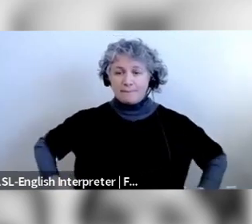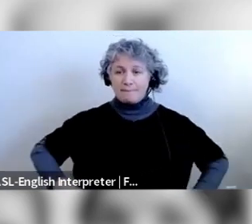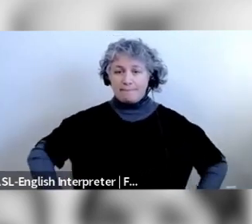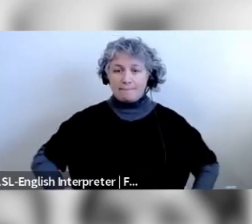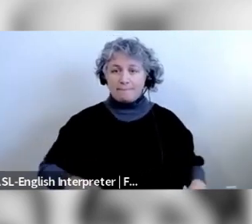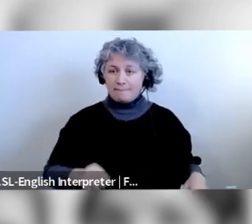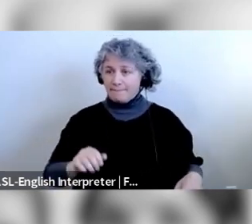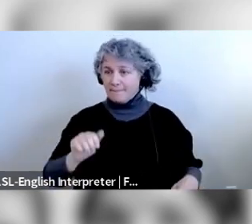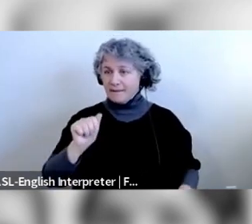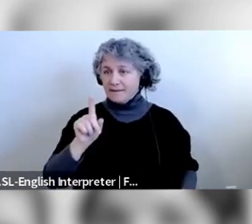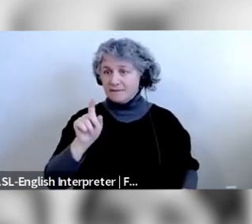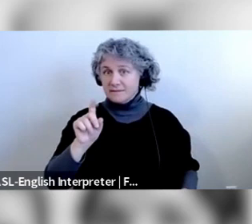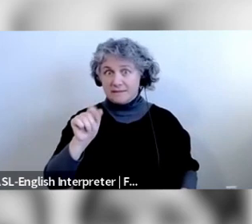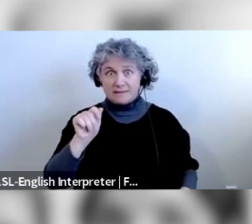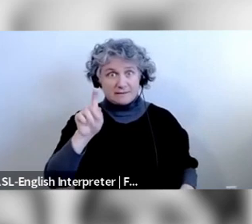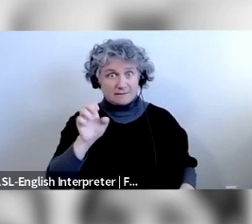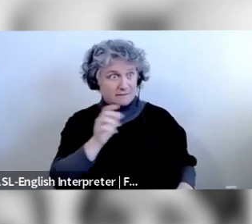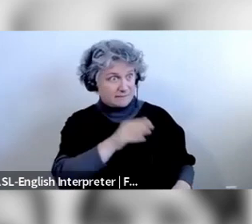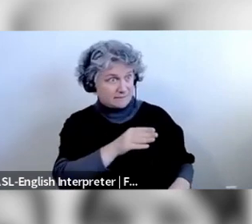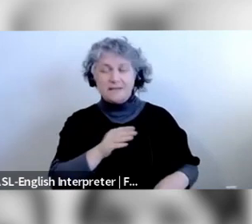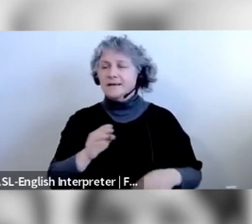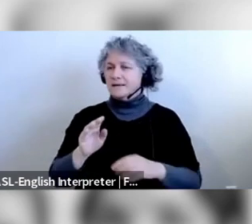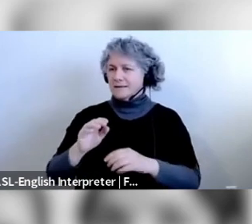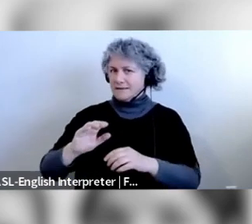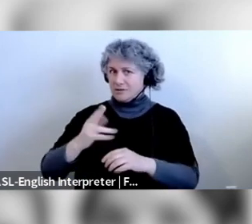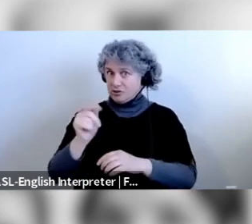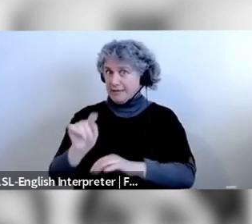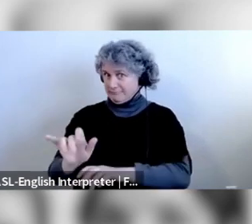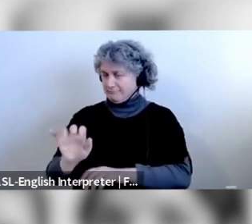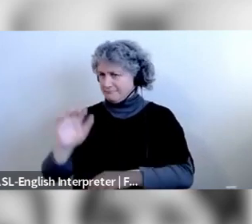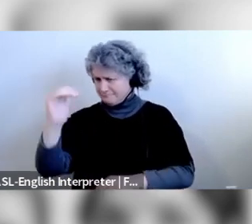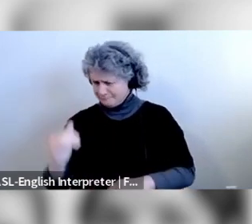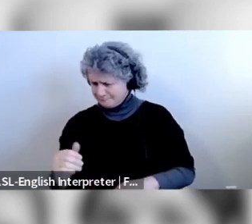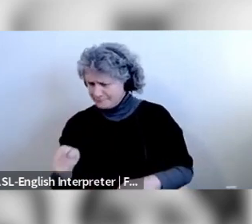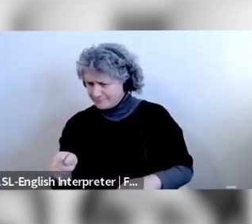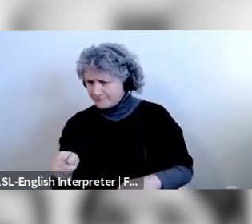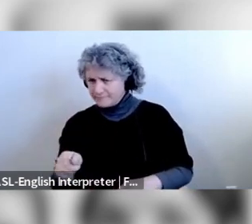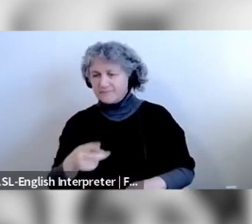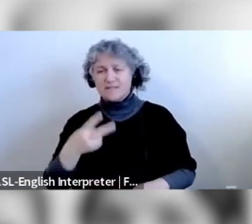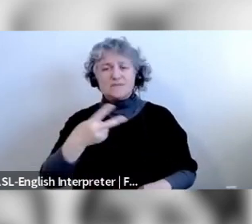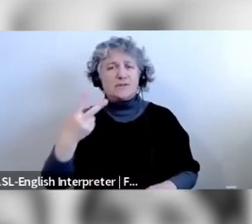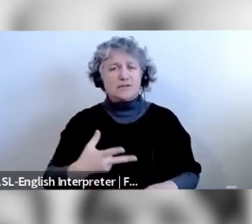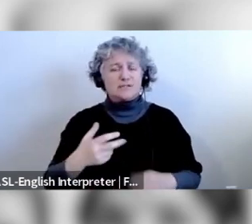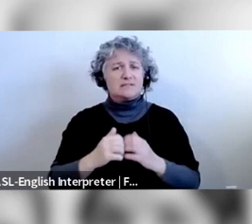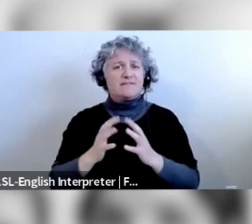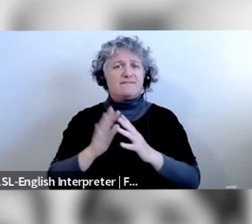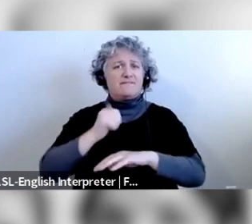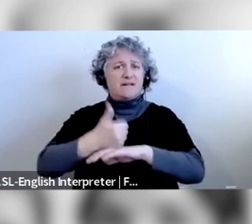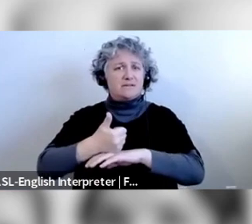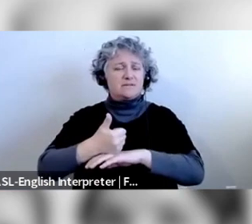Adelaide, we'll go to you. Okay, next question in the chat. We have 2/3 of our founders that fall